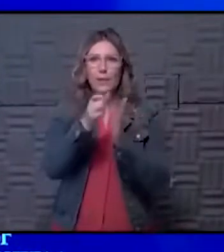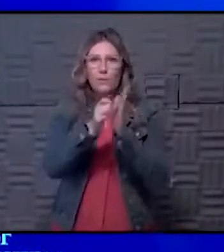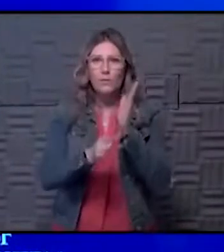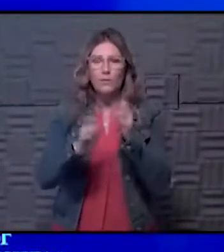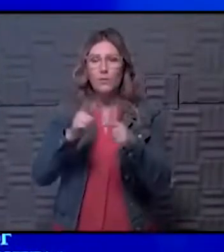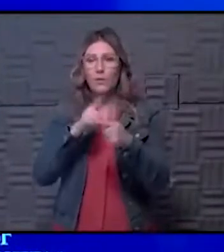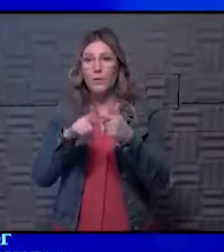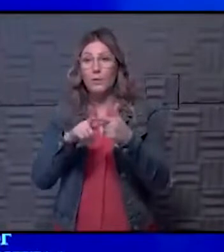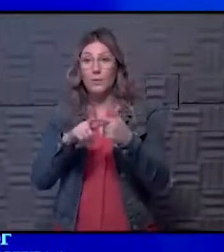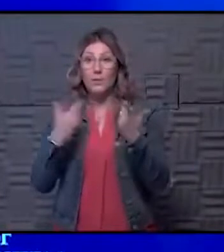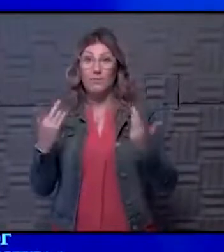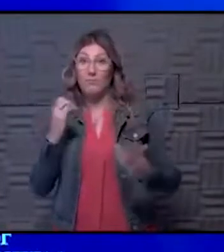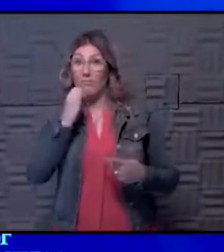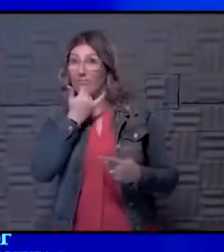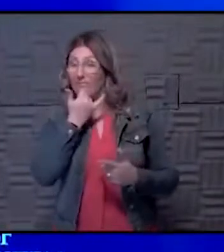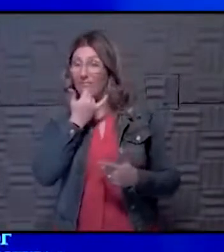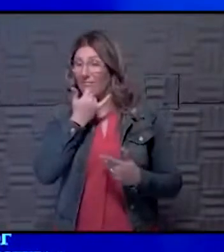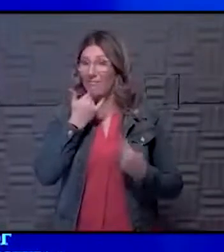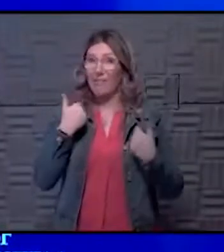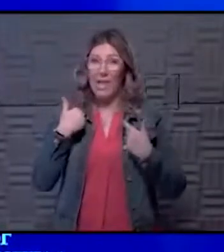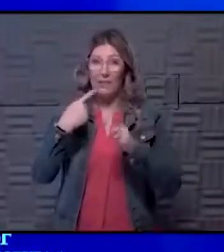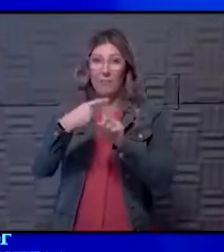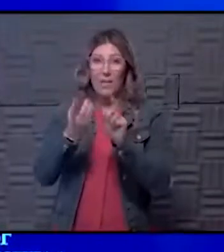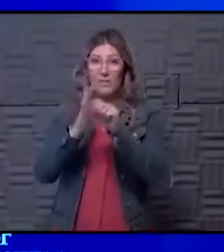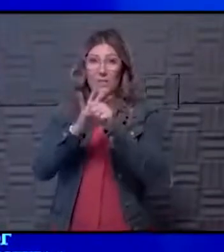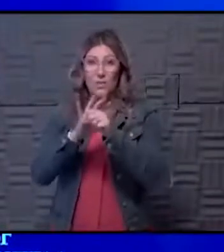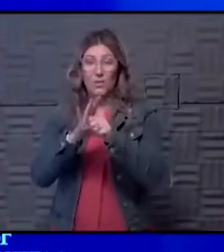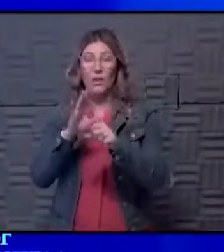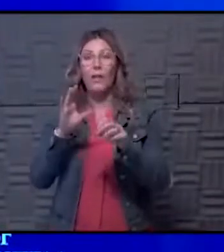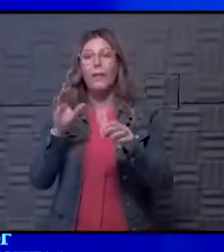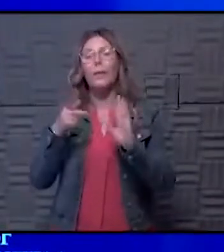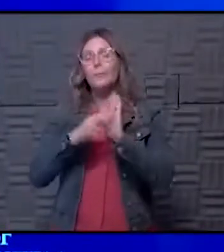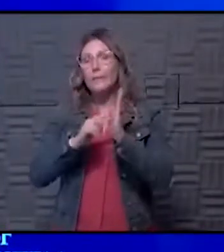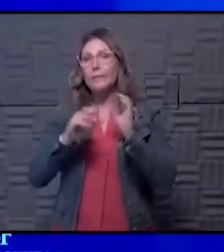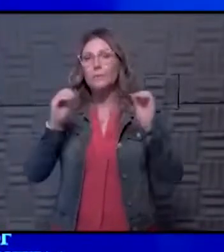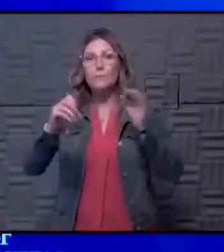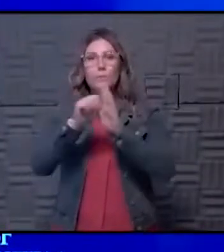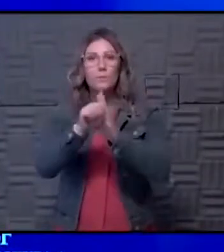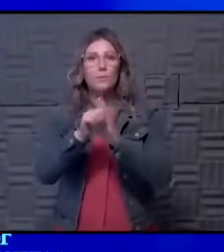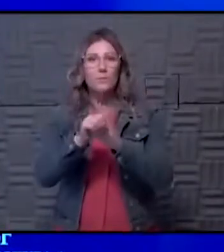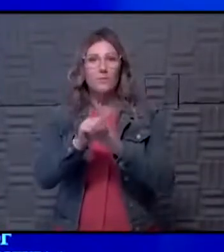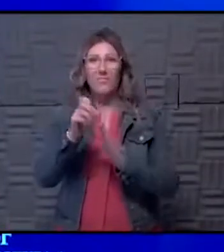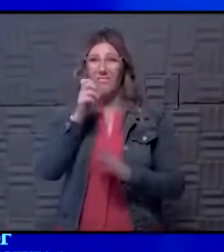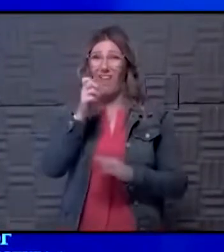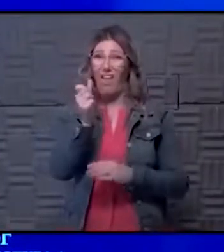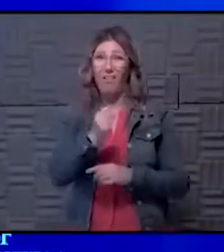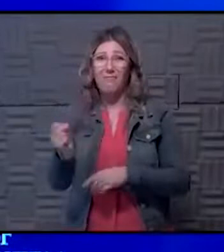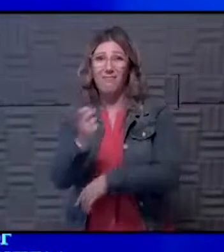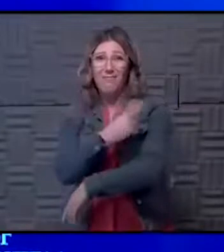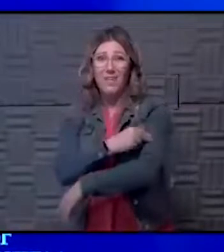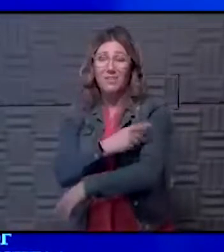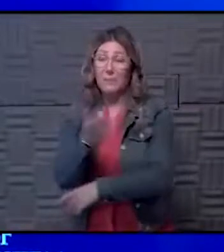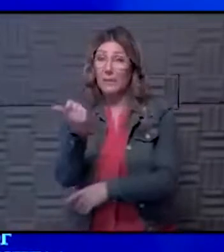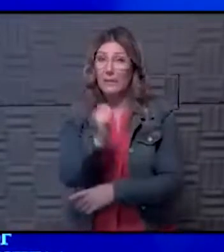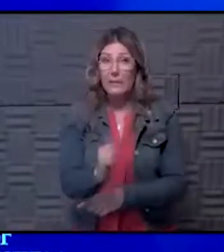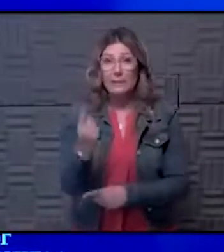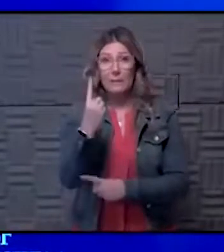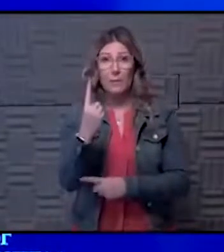and incidentally, they test positive for COVID-19. Now, they're asymptomatic. We haven't really hospitalized many folks at